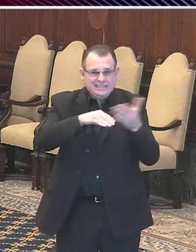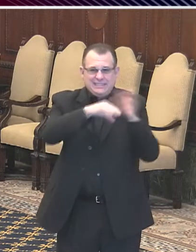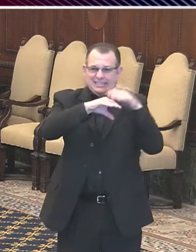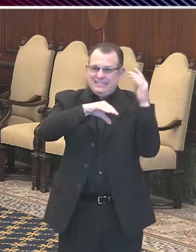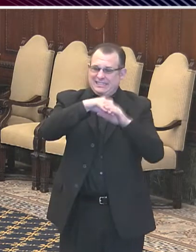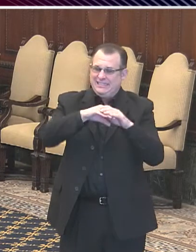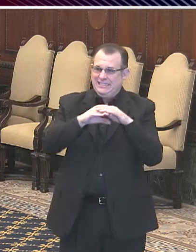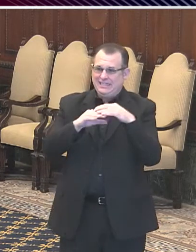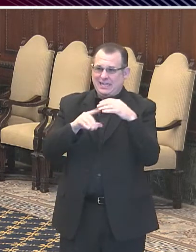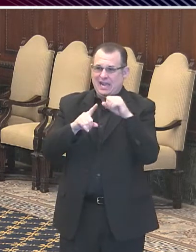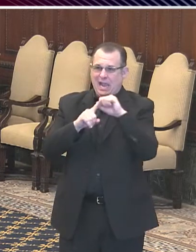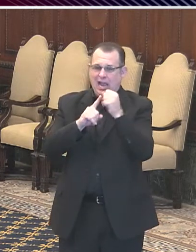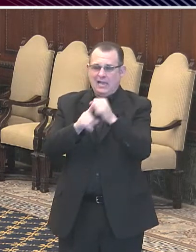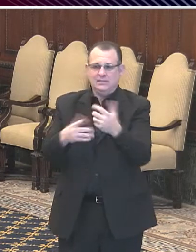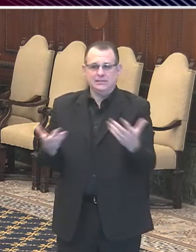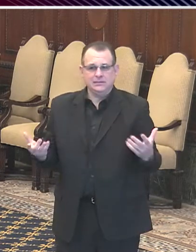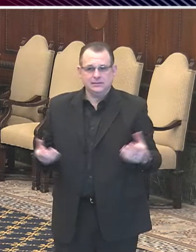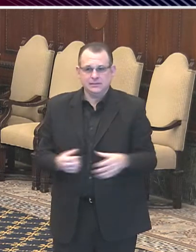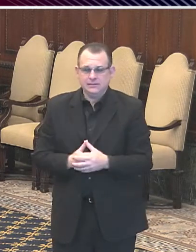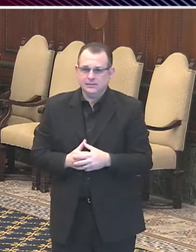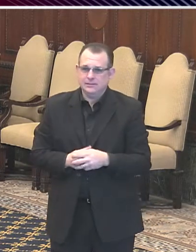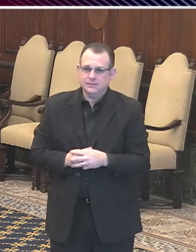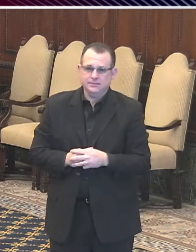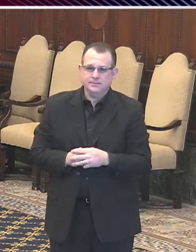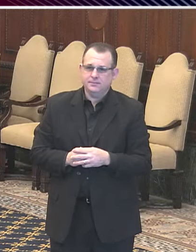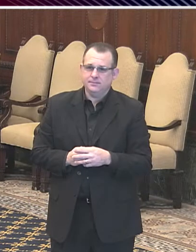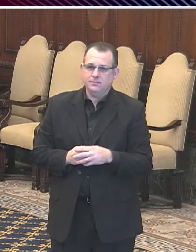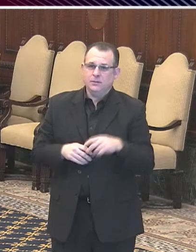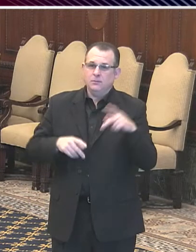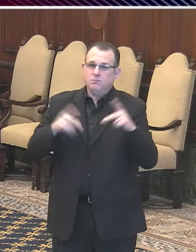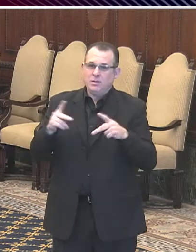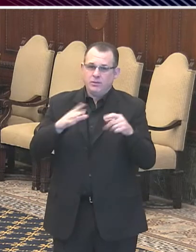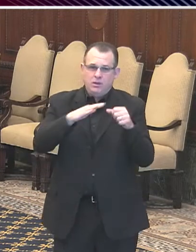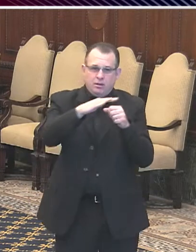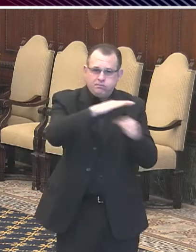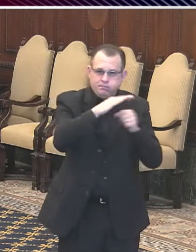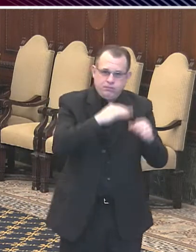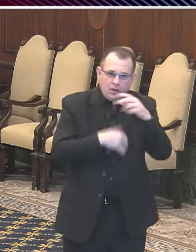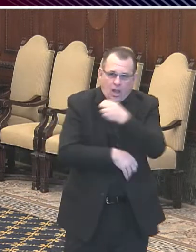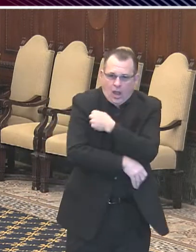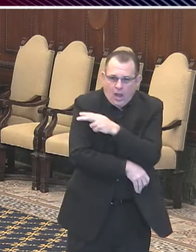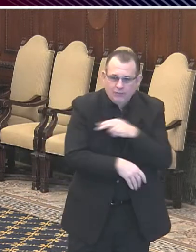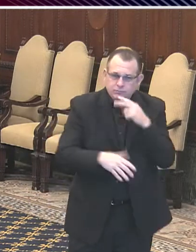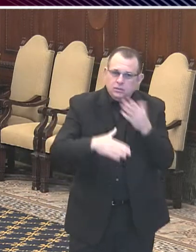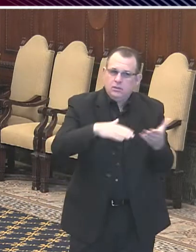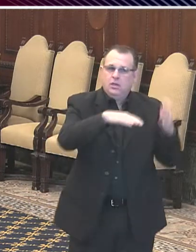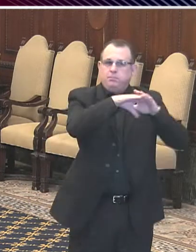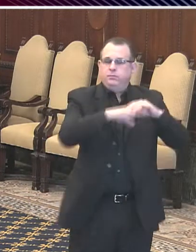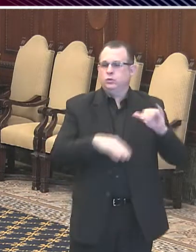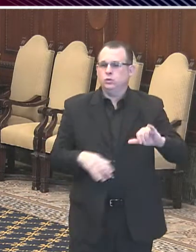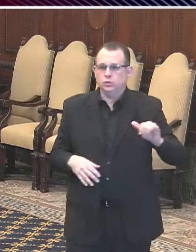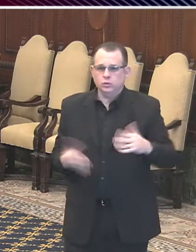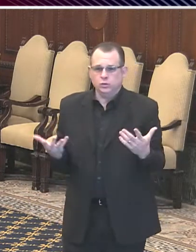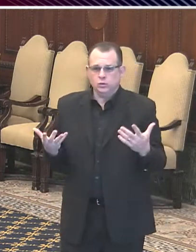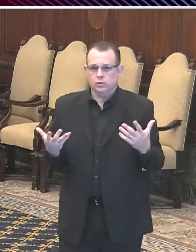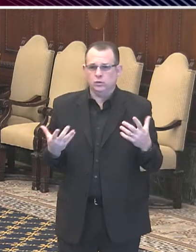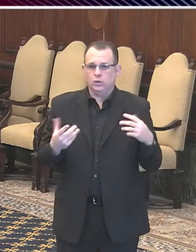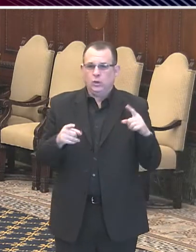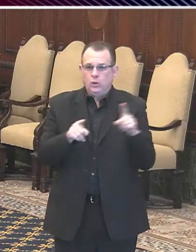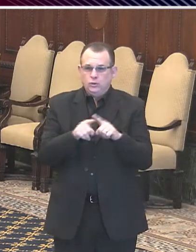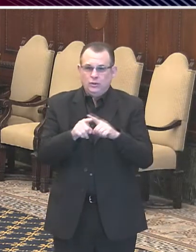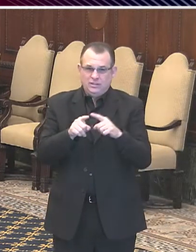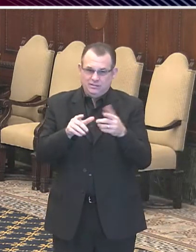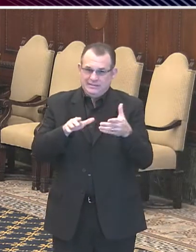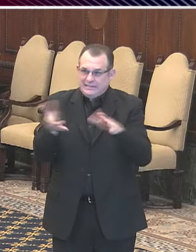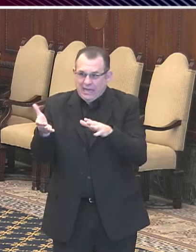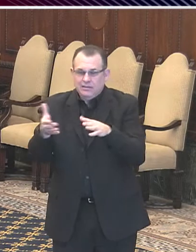infection, and we are seeing increasing cases of people hospitalized with the infection. And sadly, we are seeing increases in deaths. For those patients